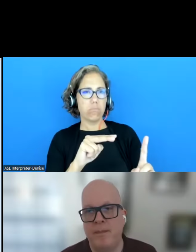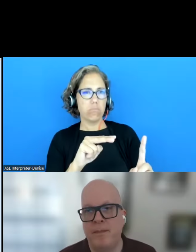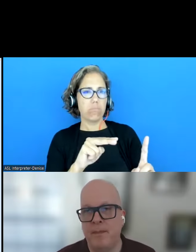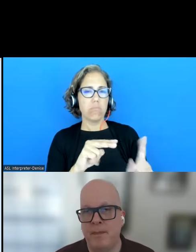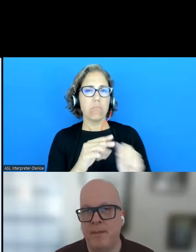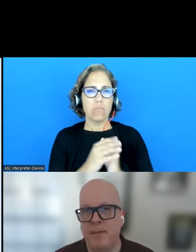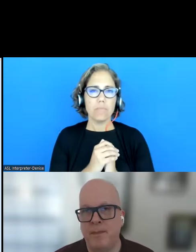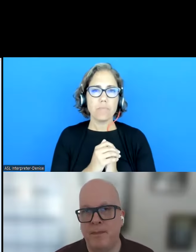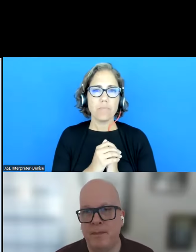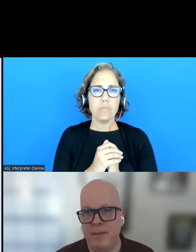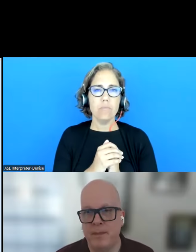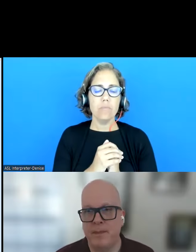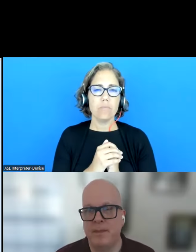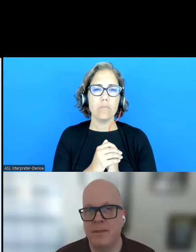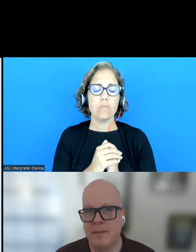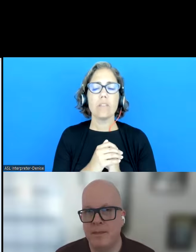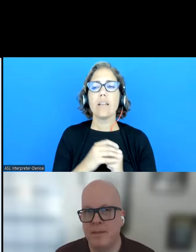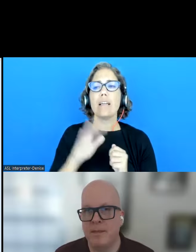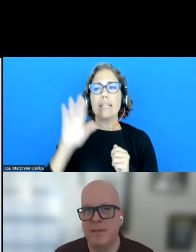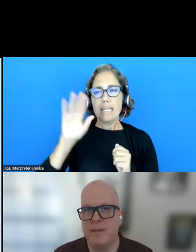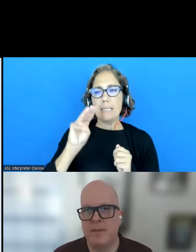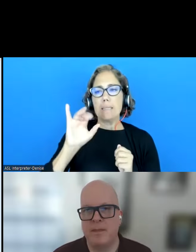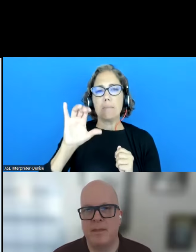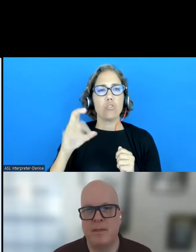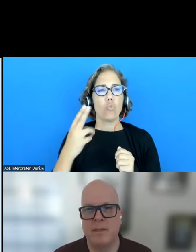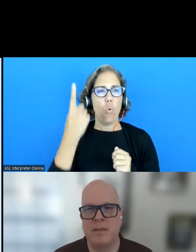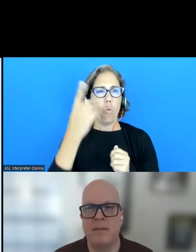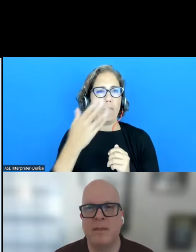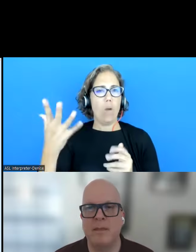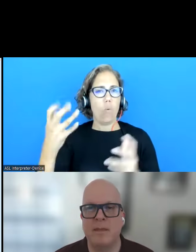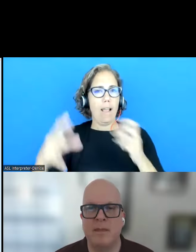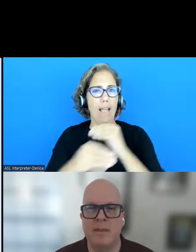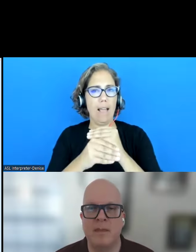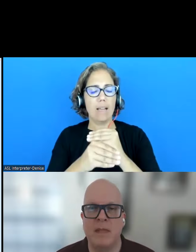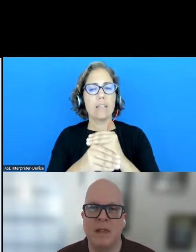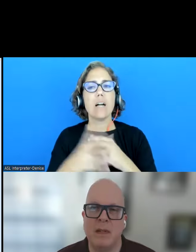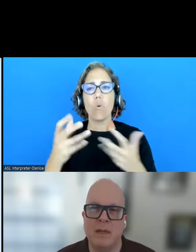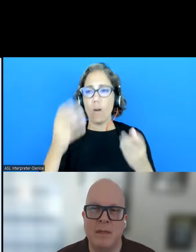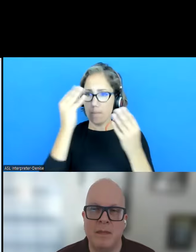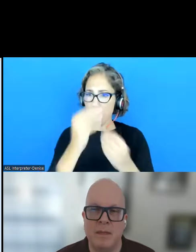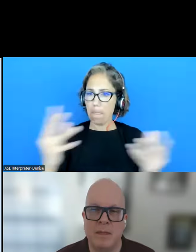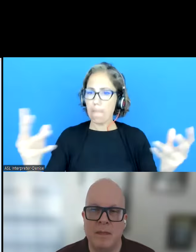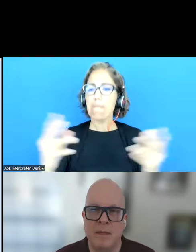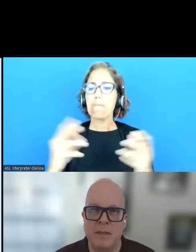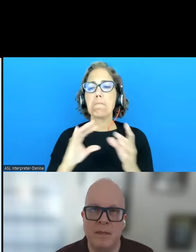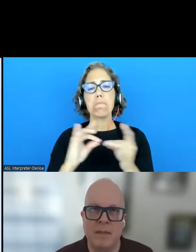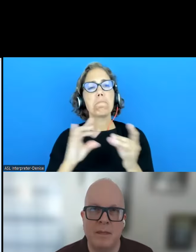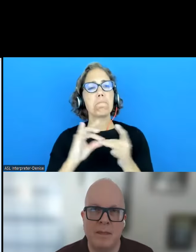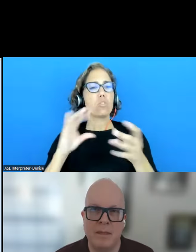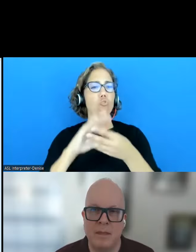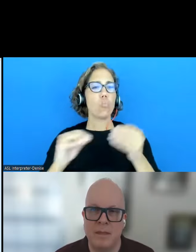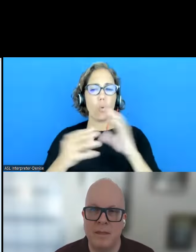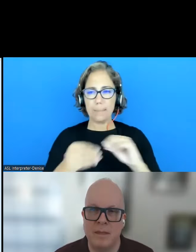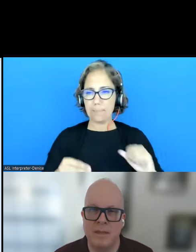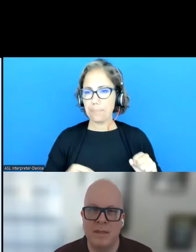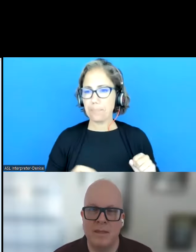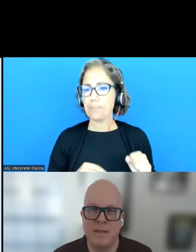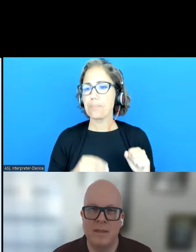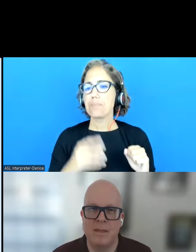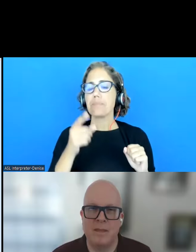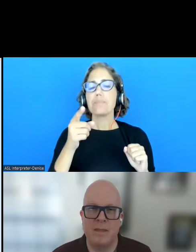There is only one thing that I would add, and to add that, I would like to tell everyone a story that I've been told, so hopefully